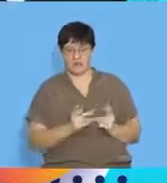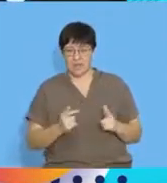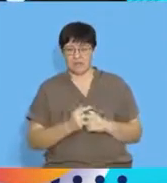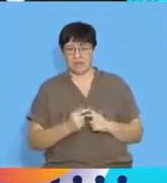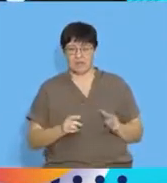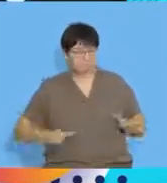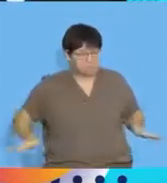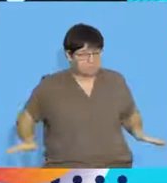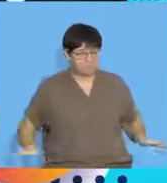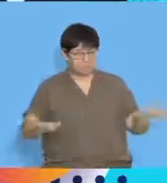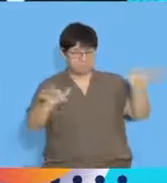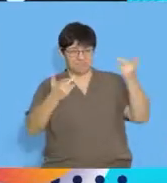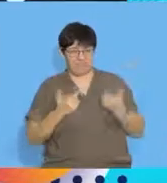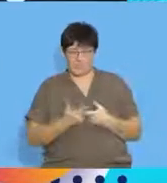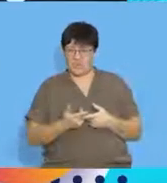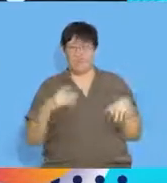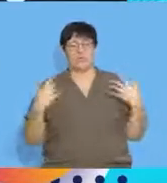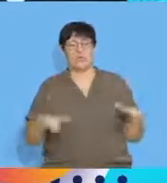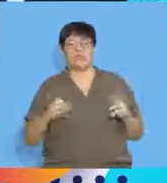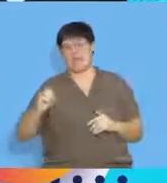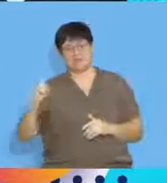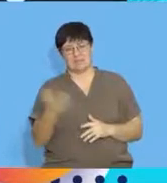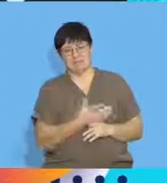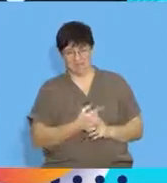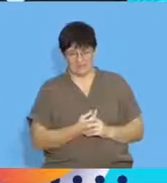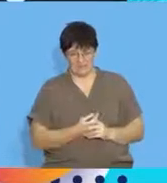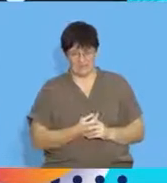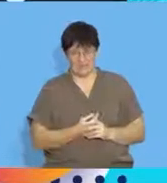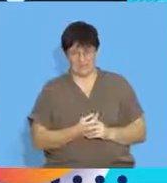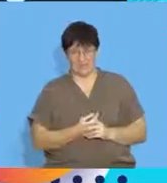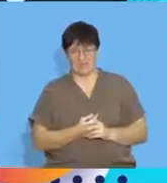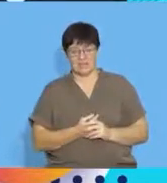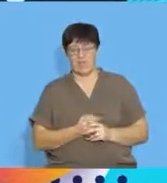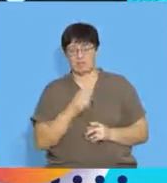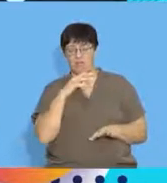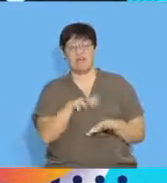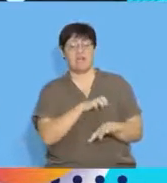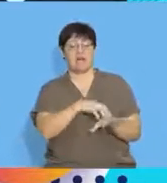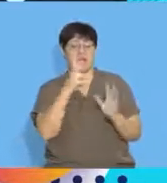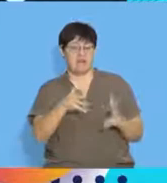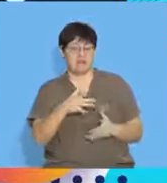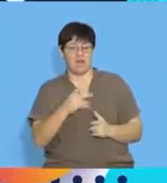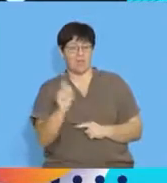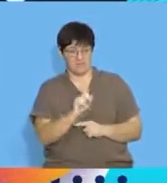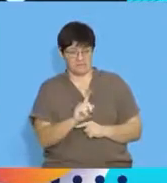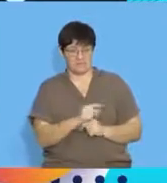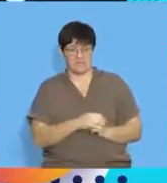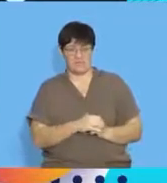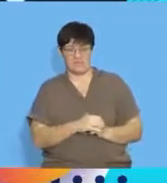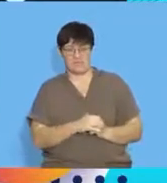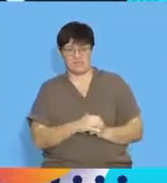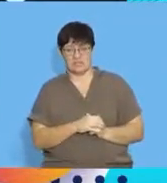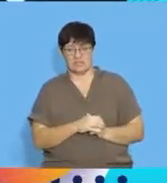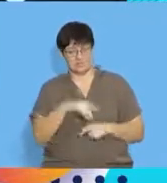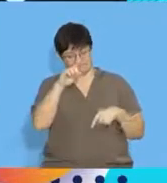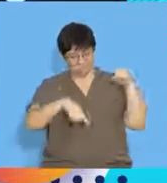of the crops, it's just far too expensive. So what farmers prefer to do, right, is what we call varieties